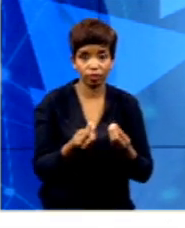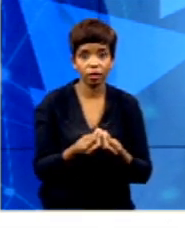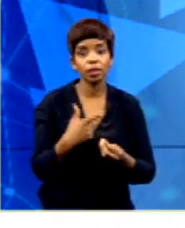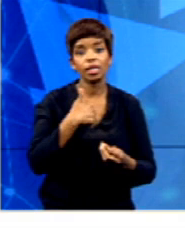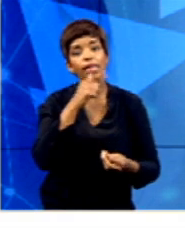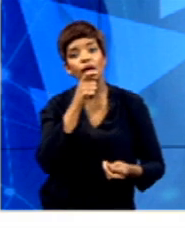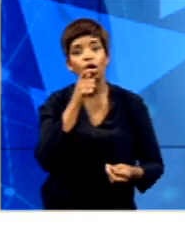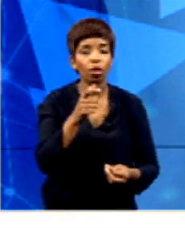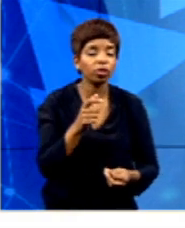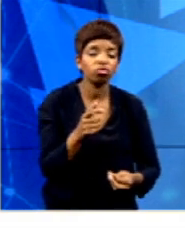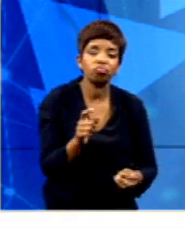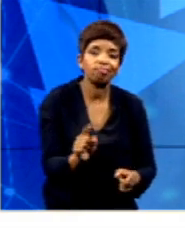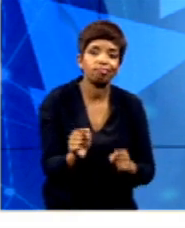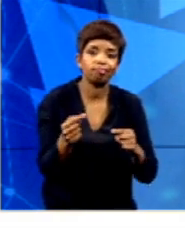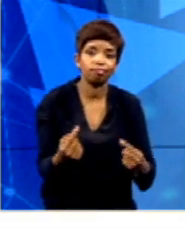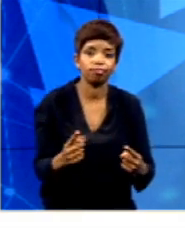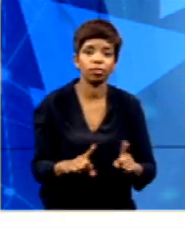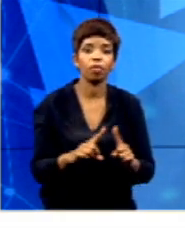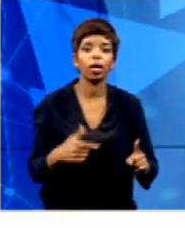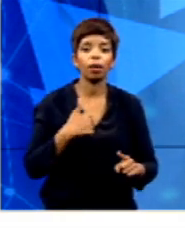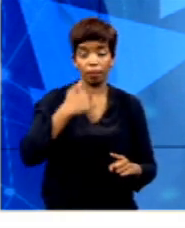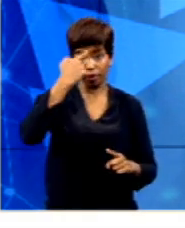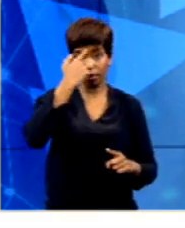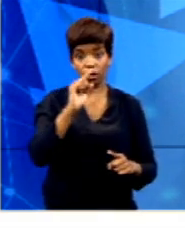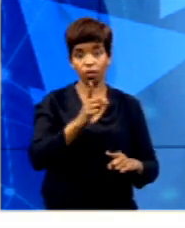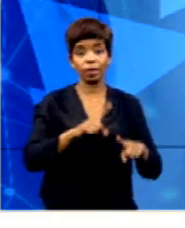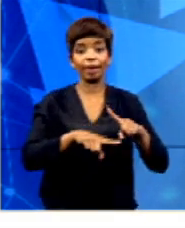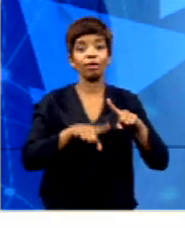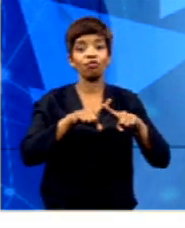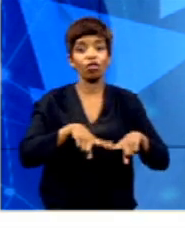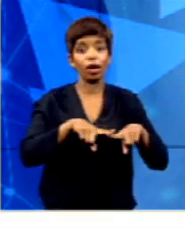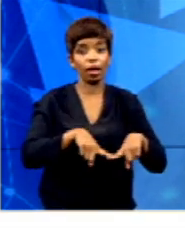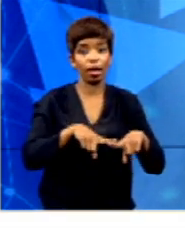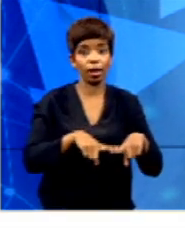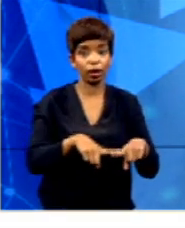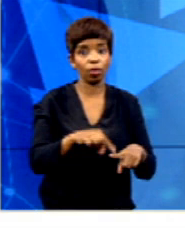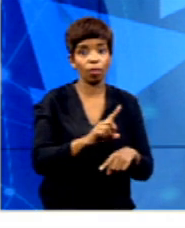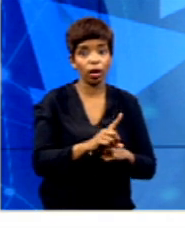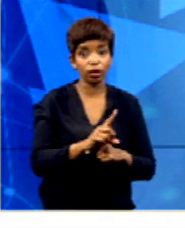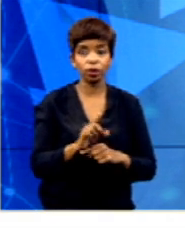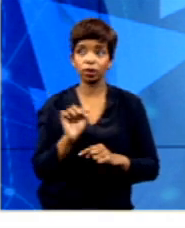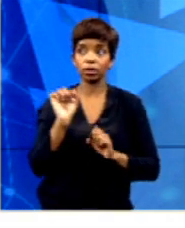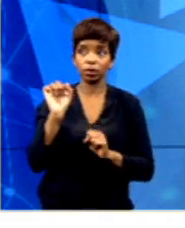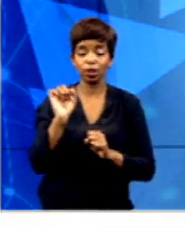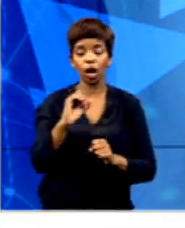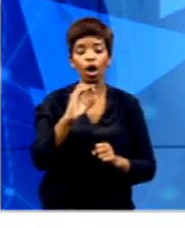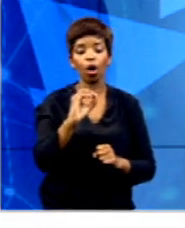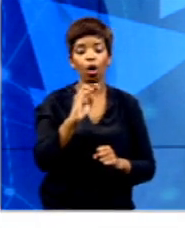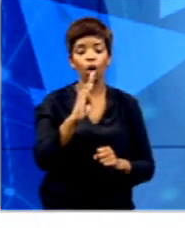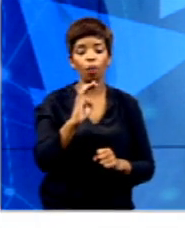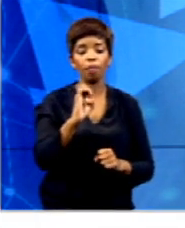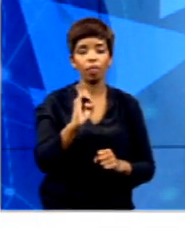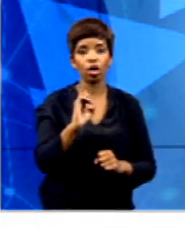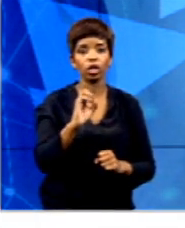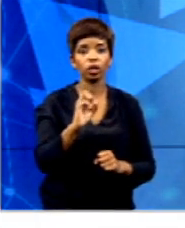think maybe the life ombud could shed some light on that, and also the banking ombudsman. So